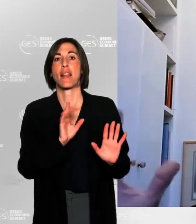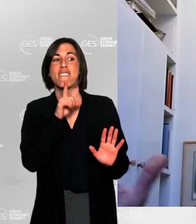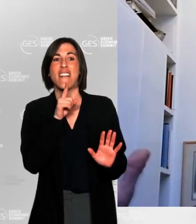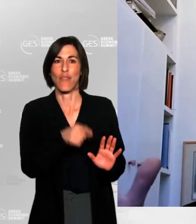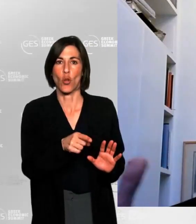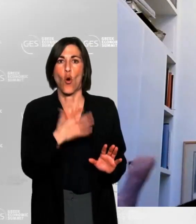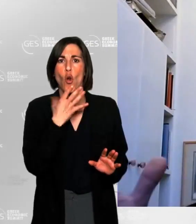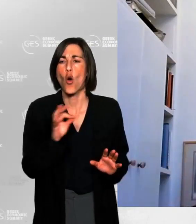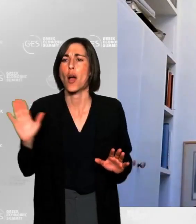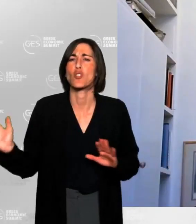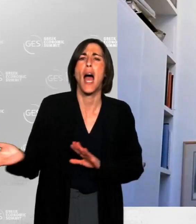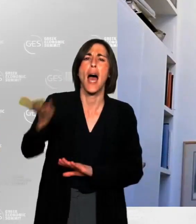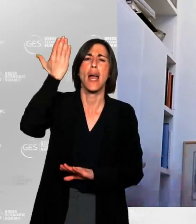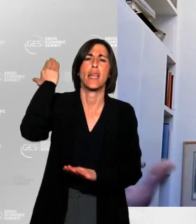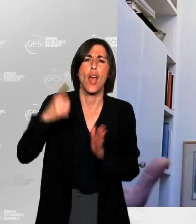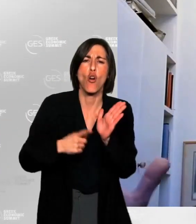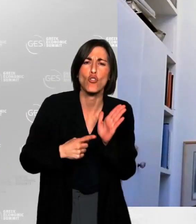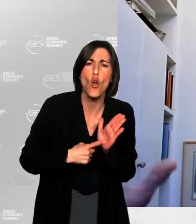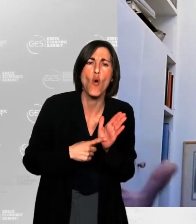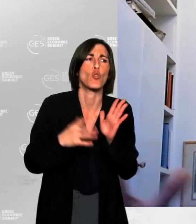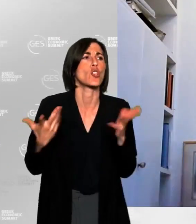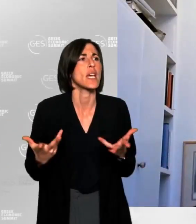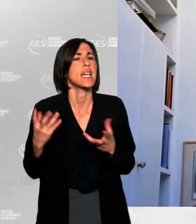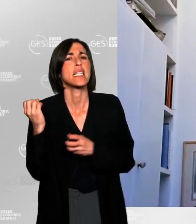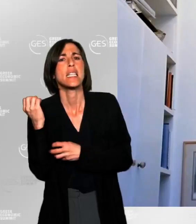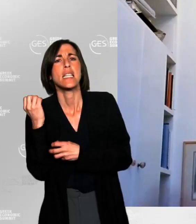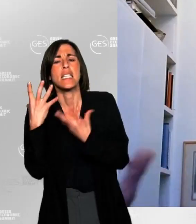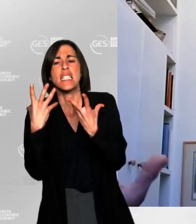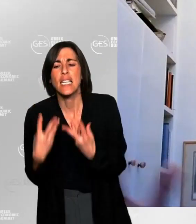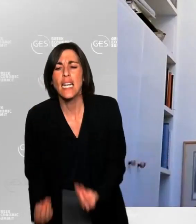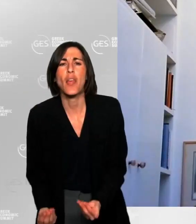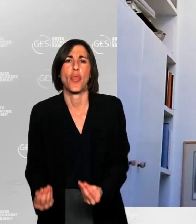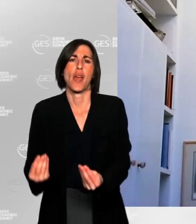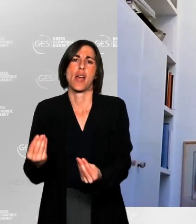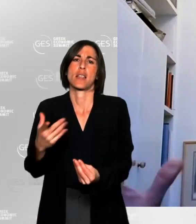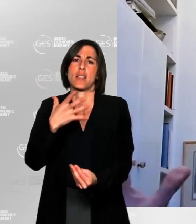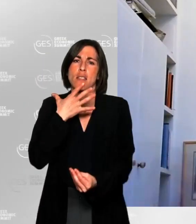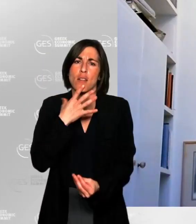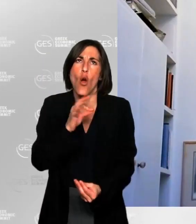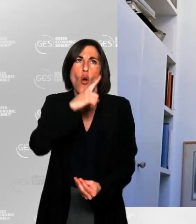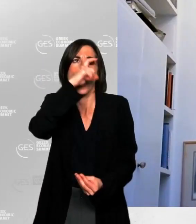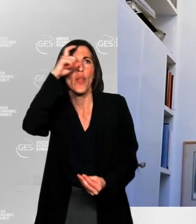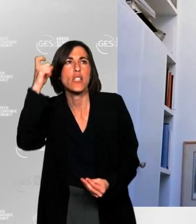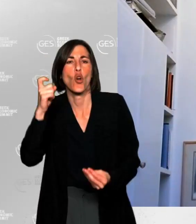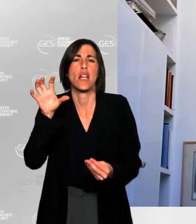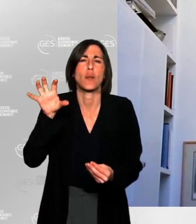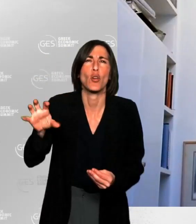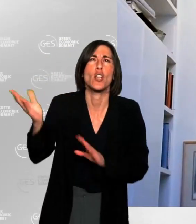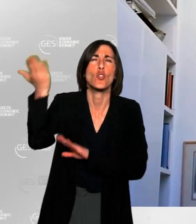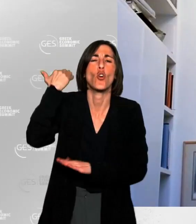and practices that we've had in difficult times in the 1950s, 60s,